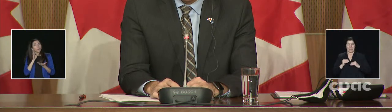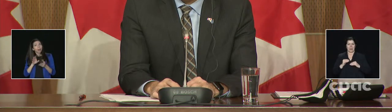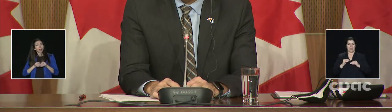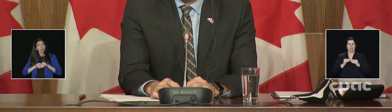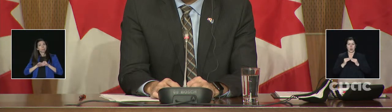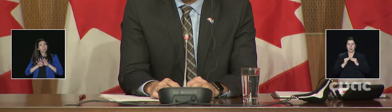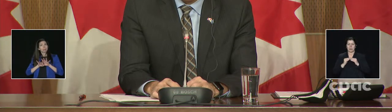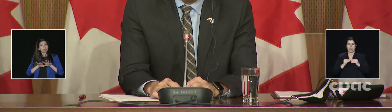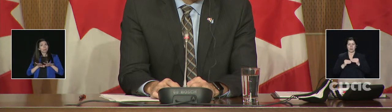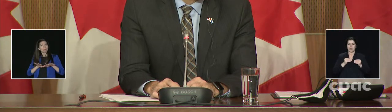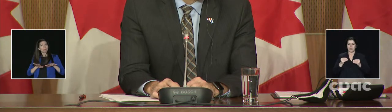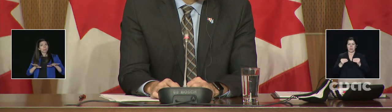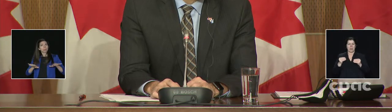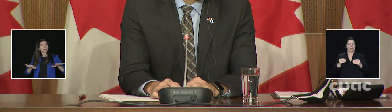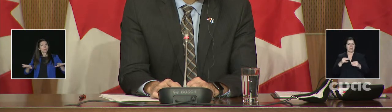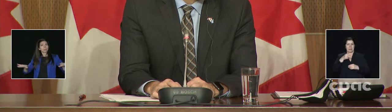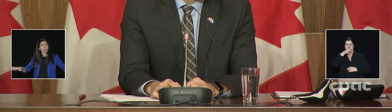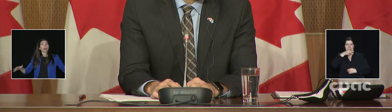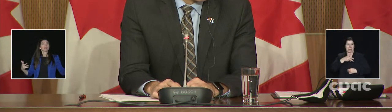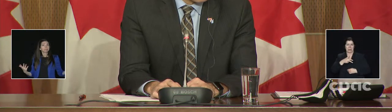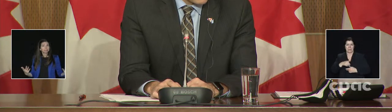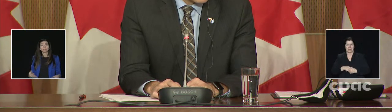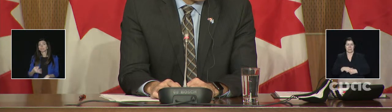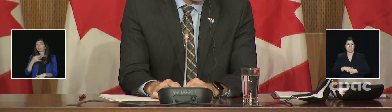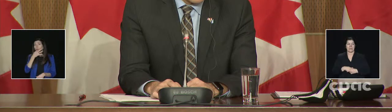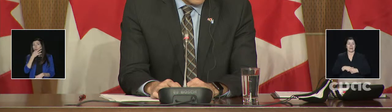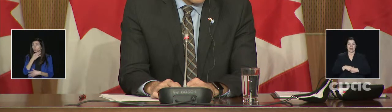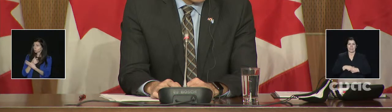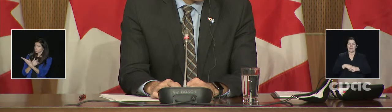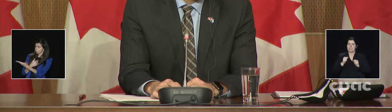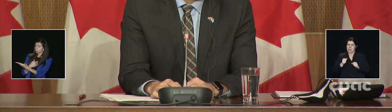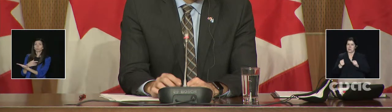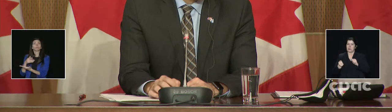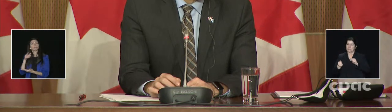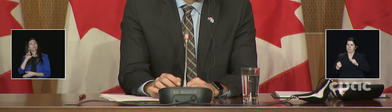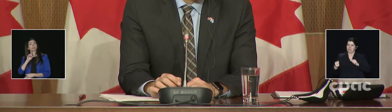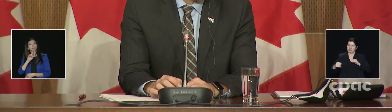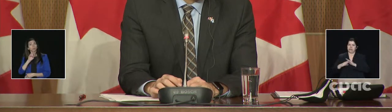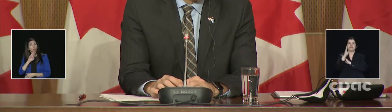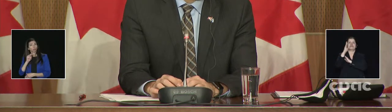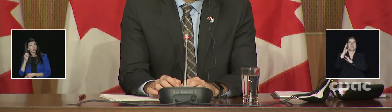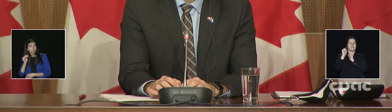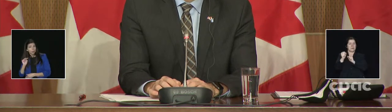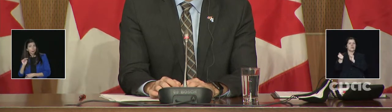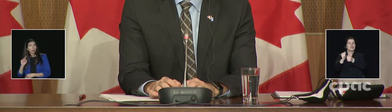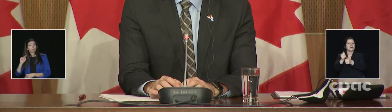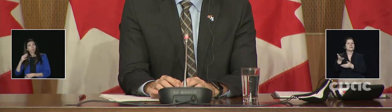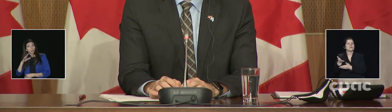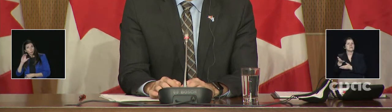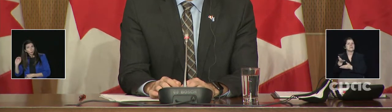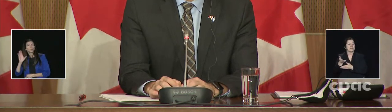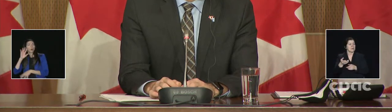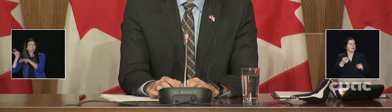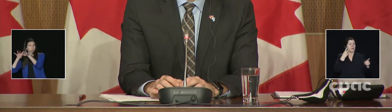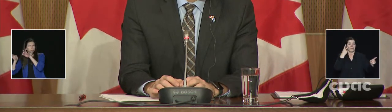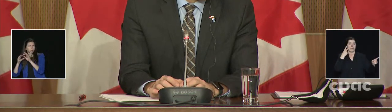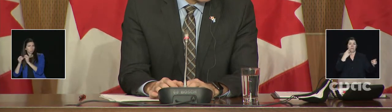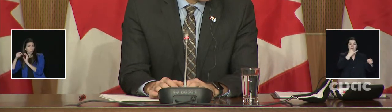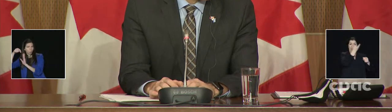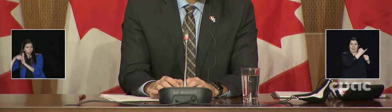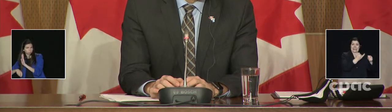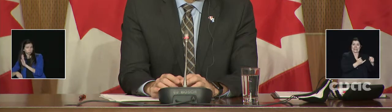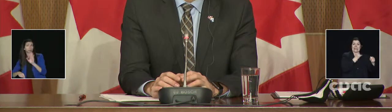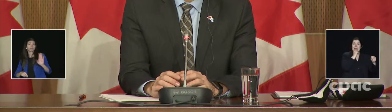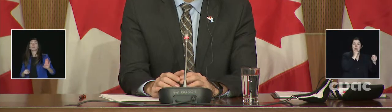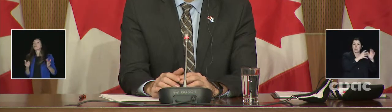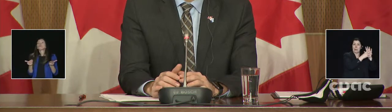Dr. Tam and Dr. Njoo in a moment. You'll see how it could change relatively quickly. But it's not, the community transmission of Omicron now is